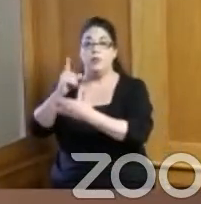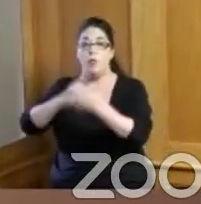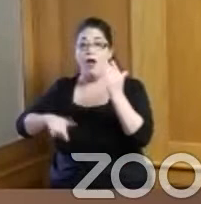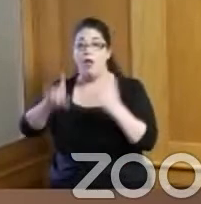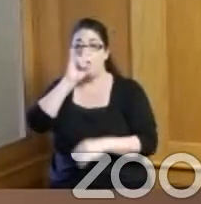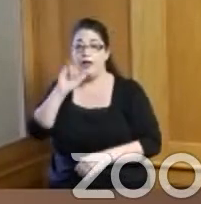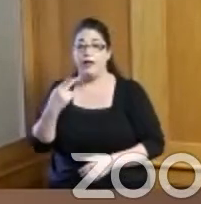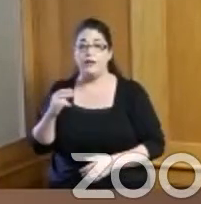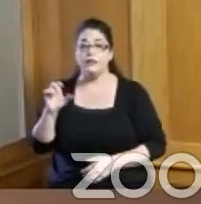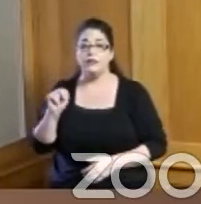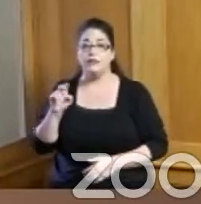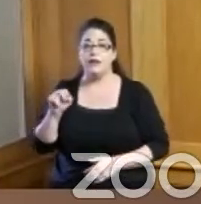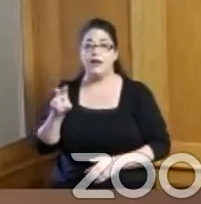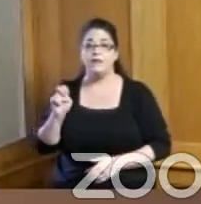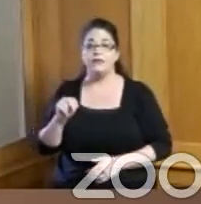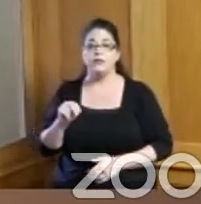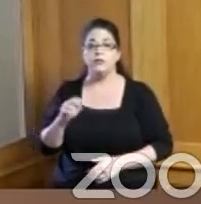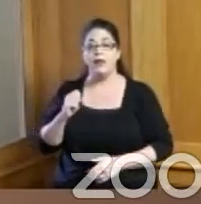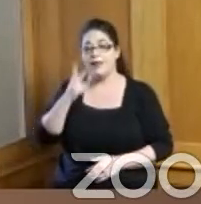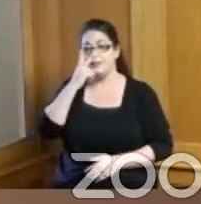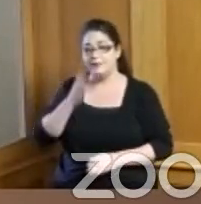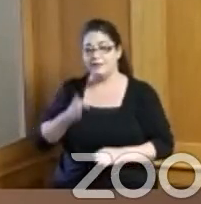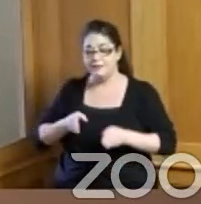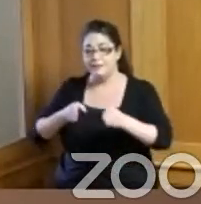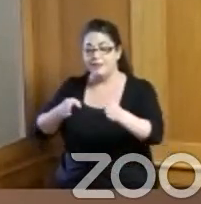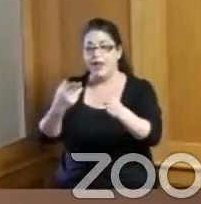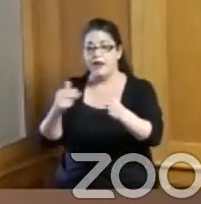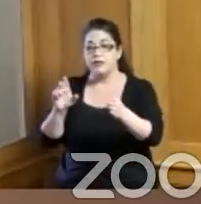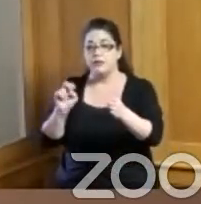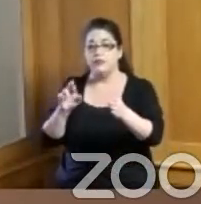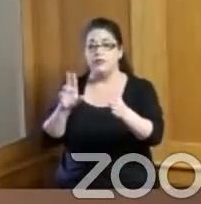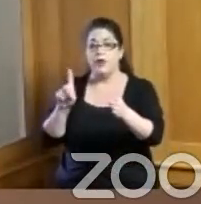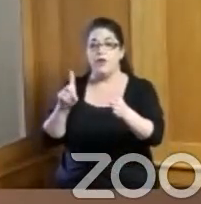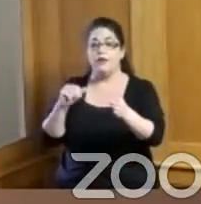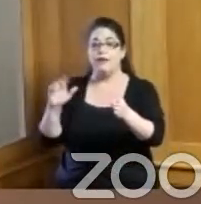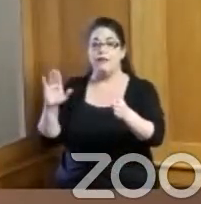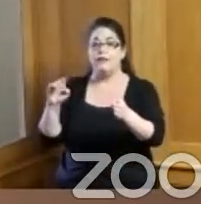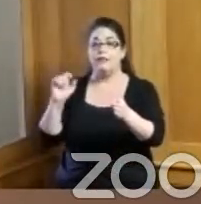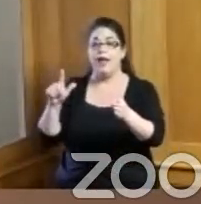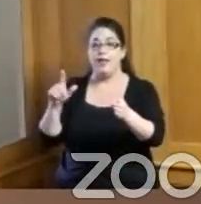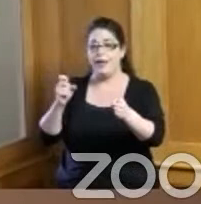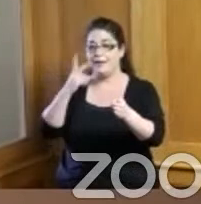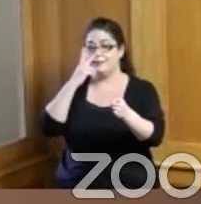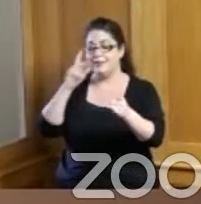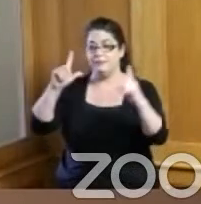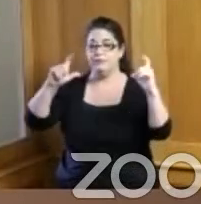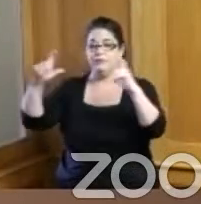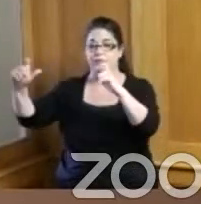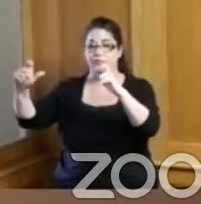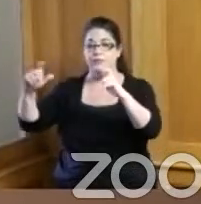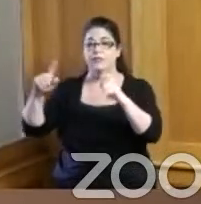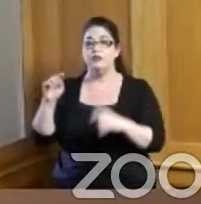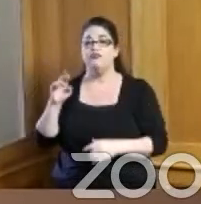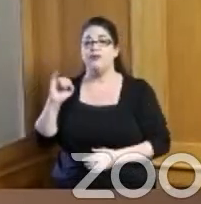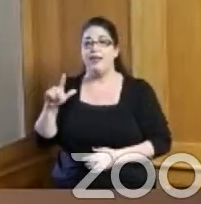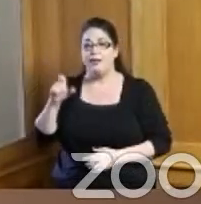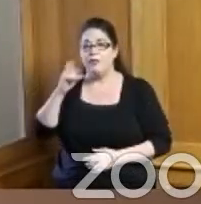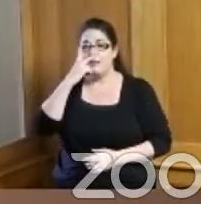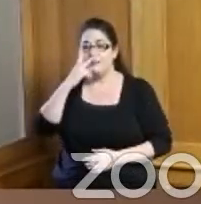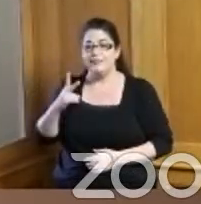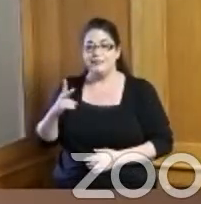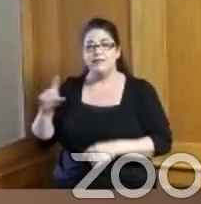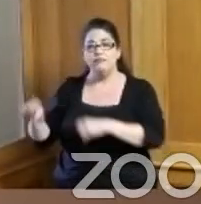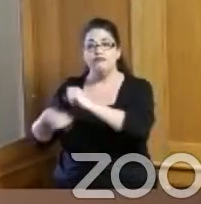Harrison Avenue where the main road would come out onto Harrison Avenue. This is a picture of the existing trail at the end of Lee